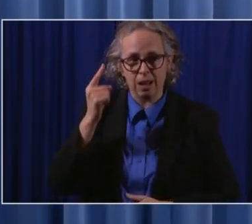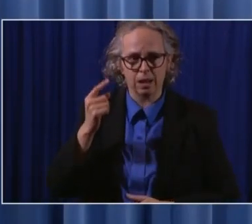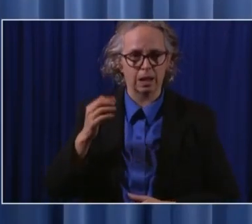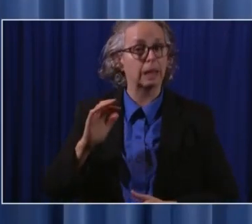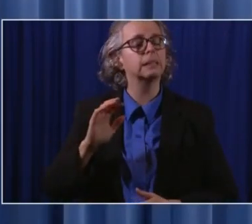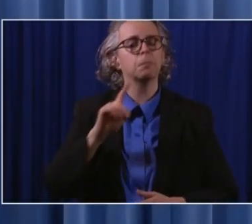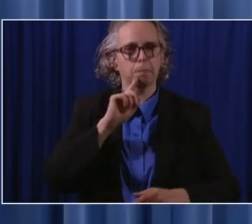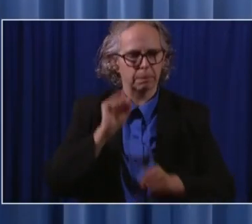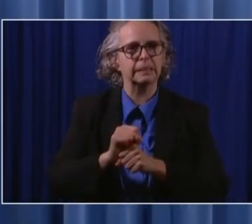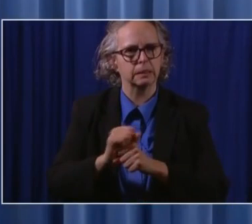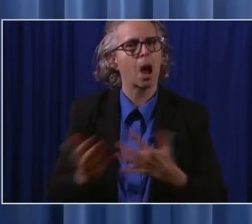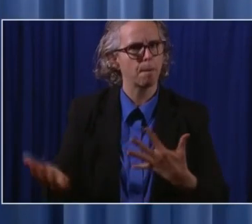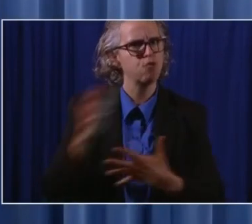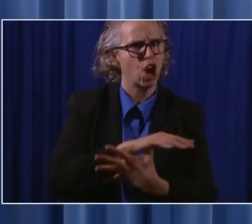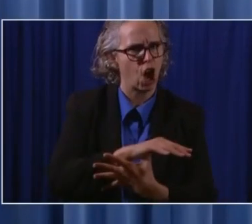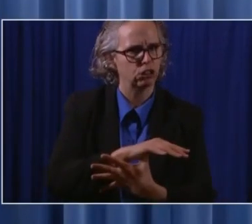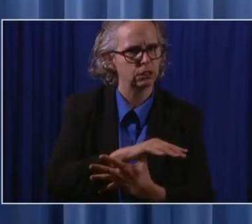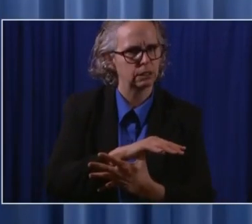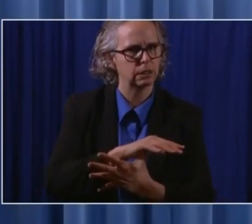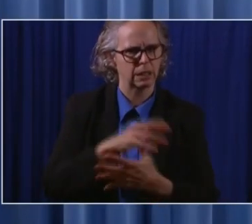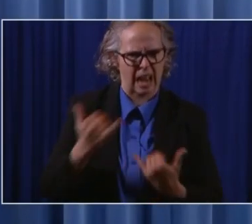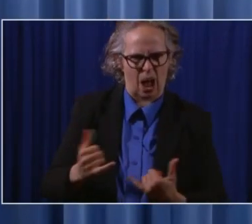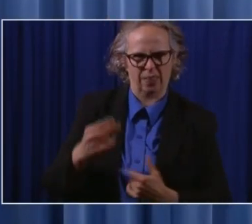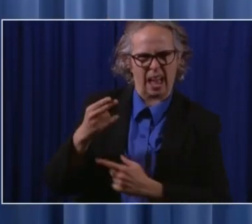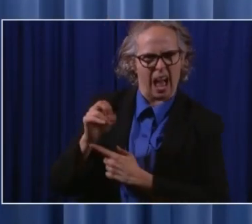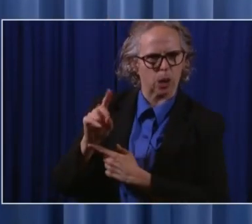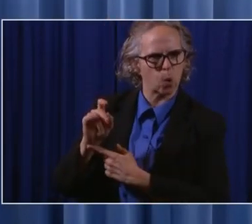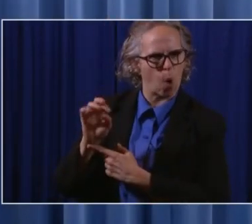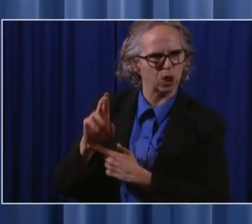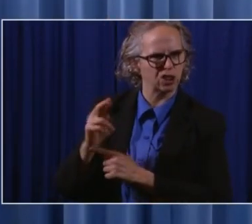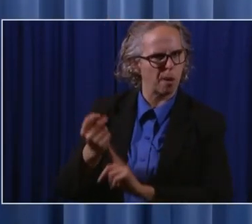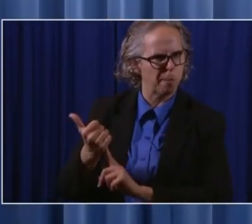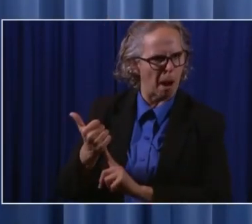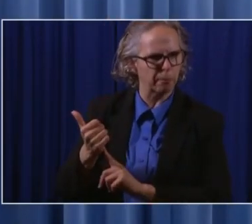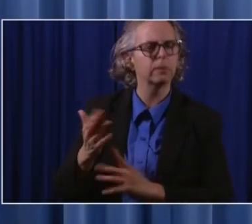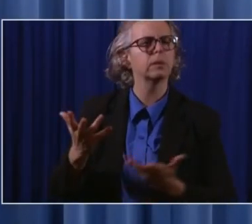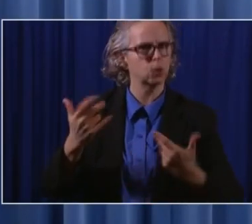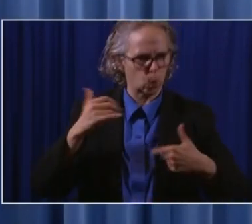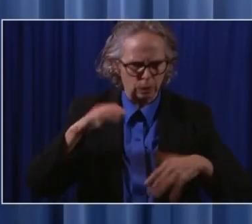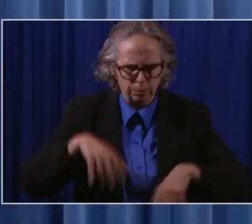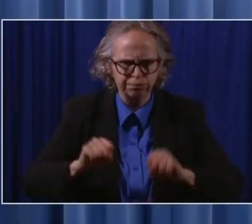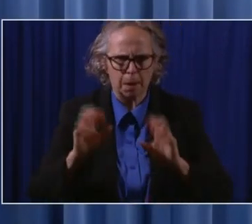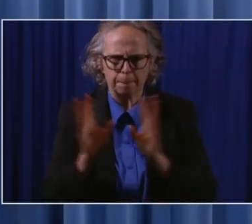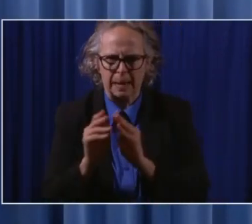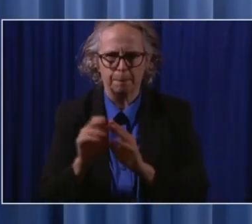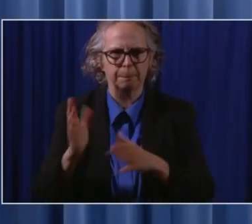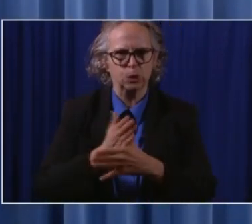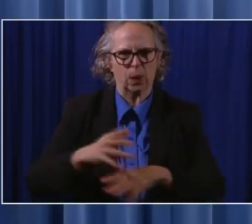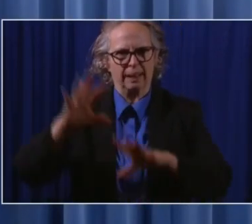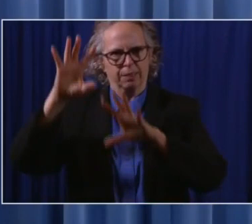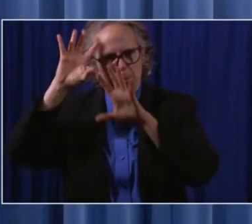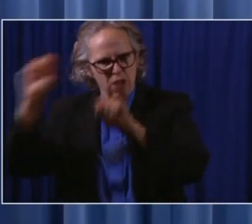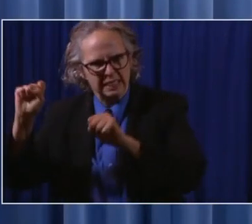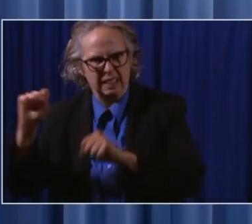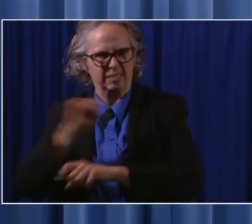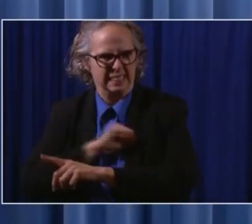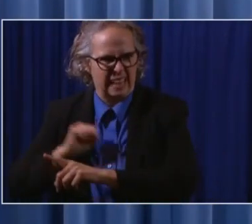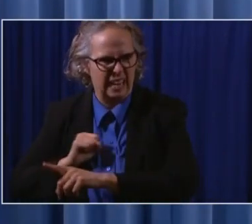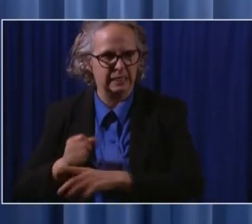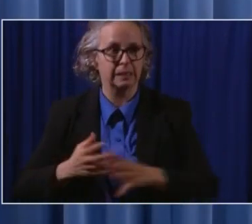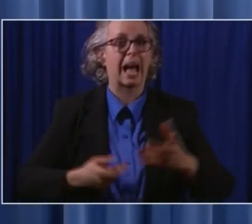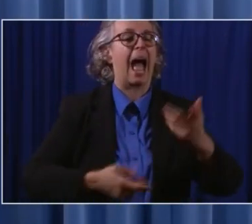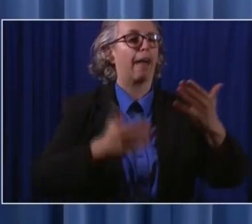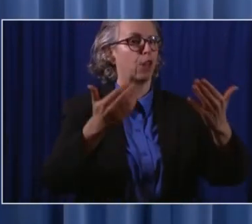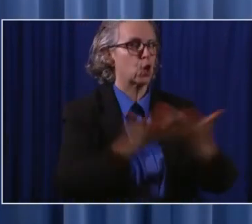items, and they will be in the first meeting when I meet with the two leaders. Thank